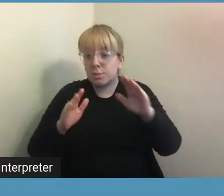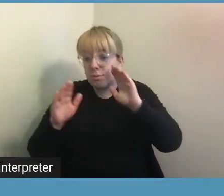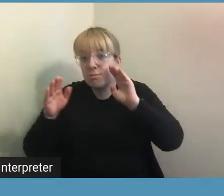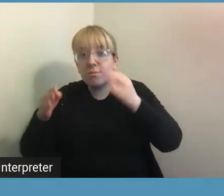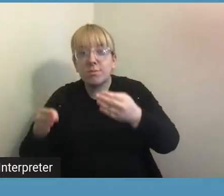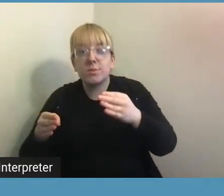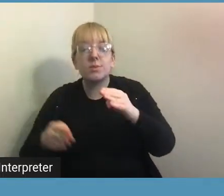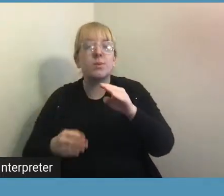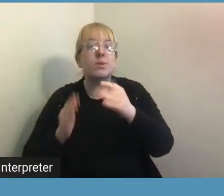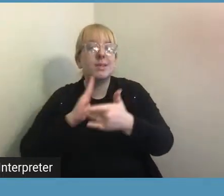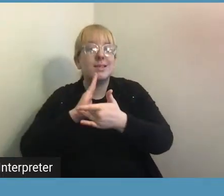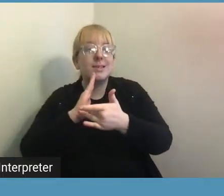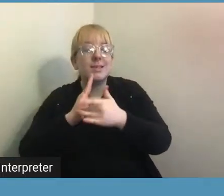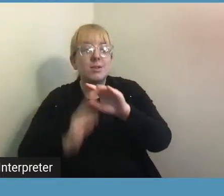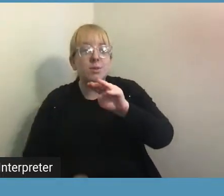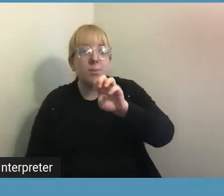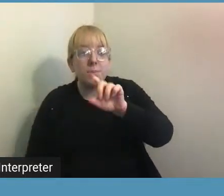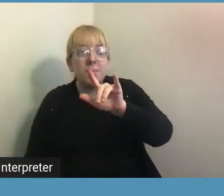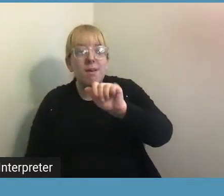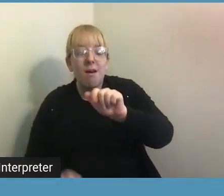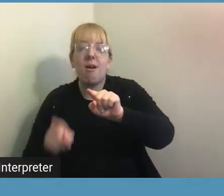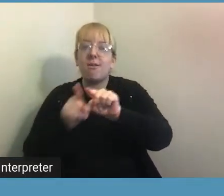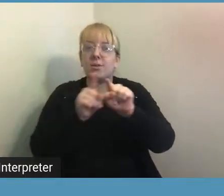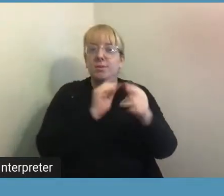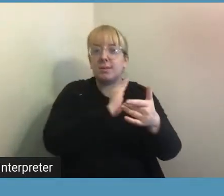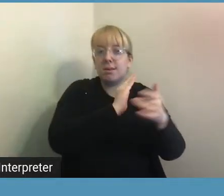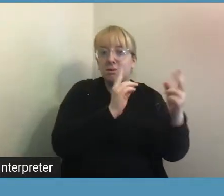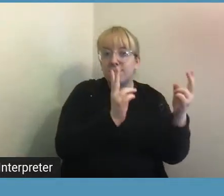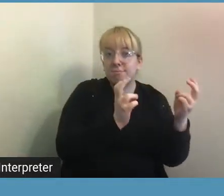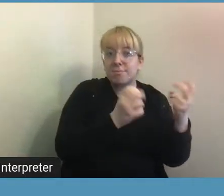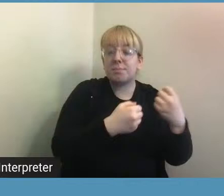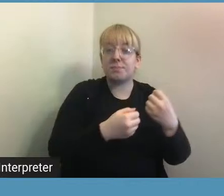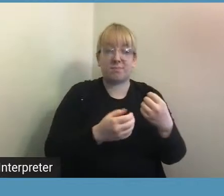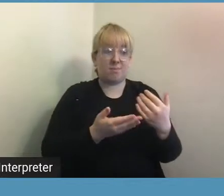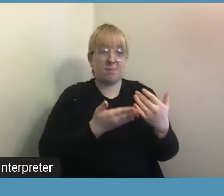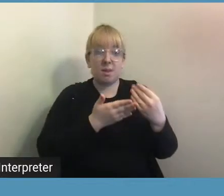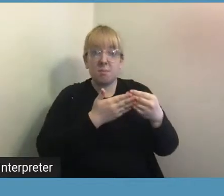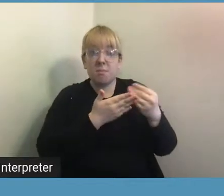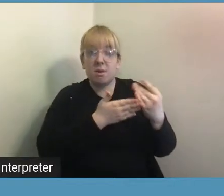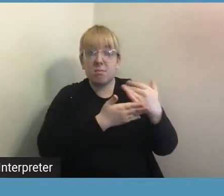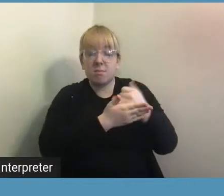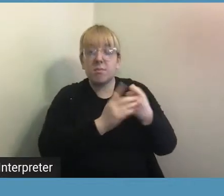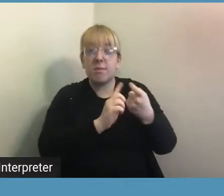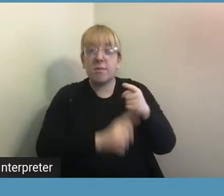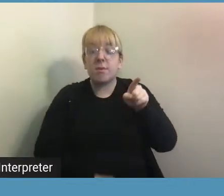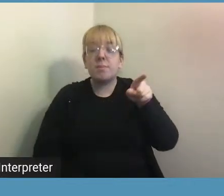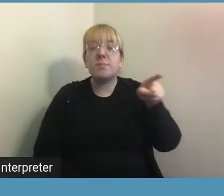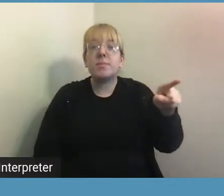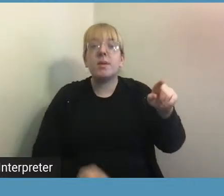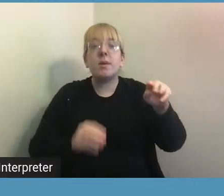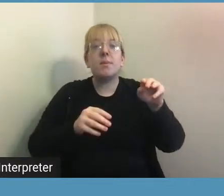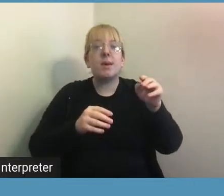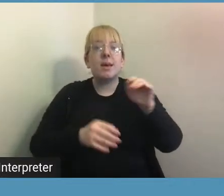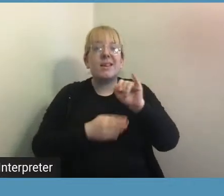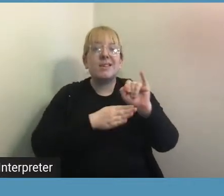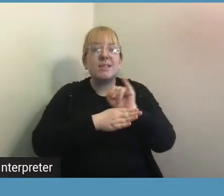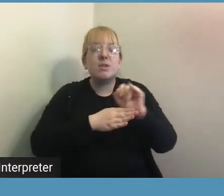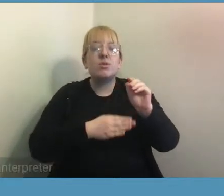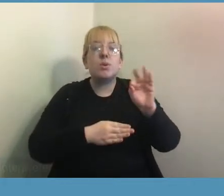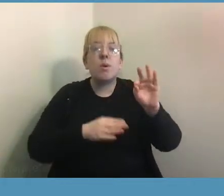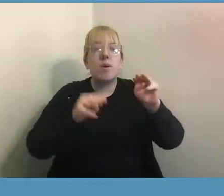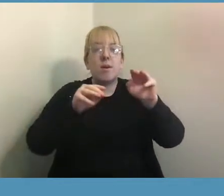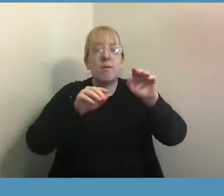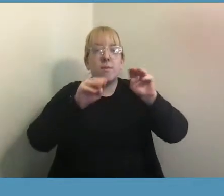and technology topics is made possible by funding from the Institute of Museum and Library Services. My name is